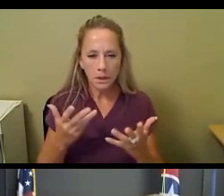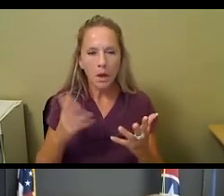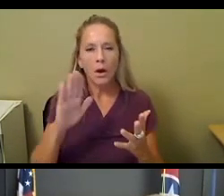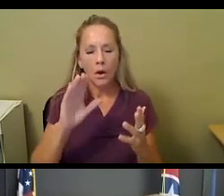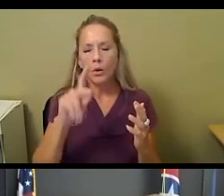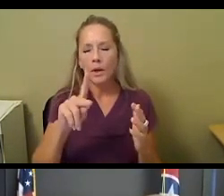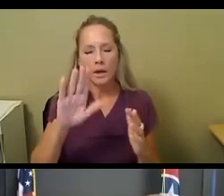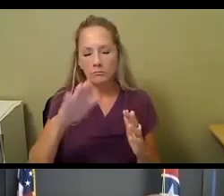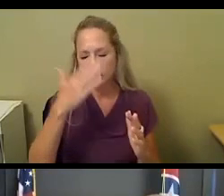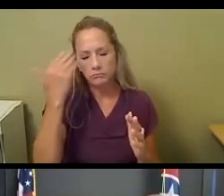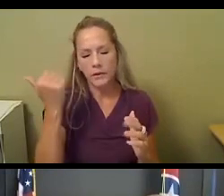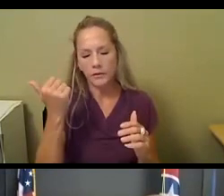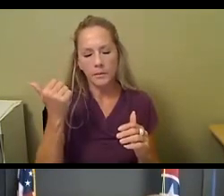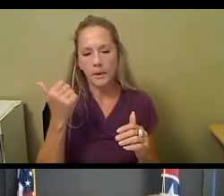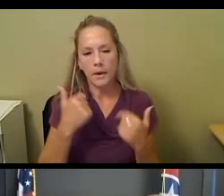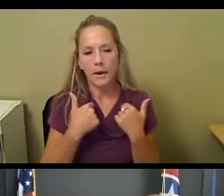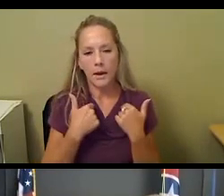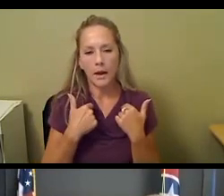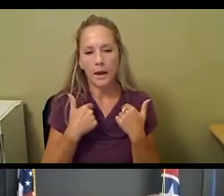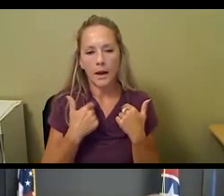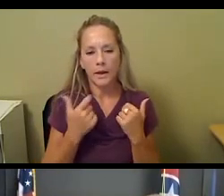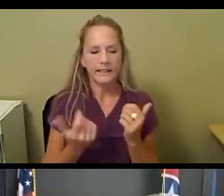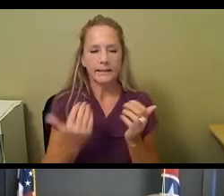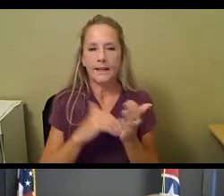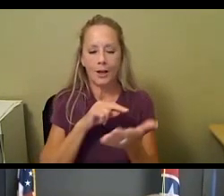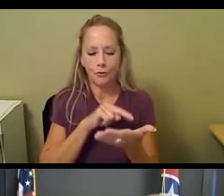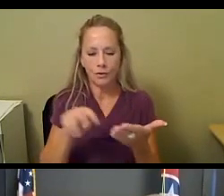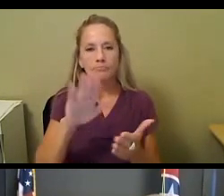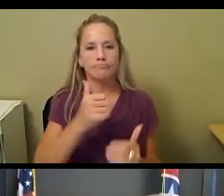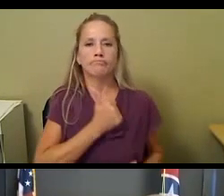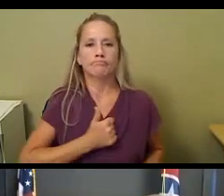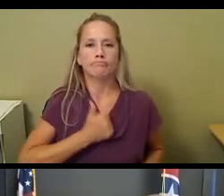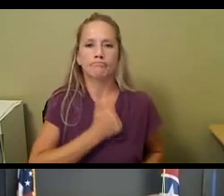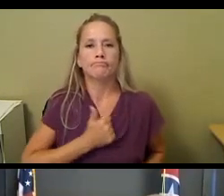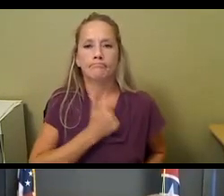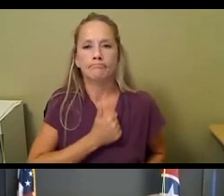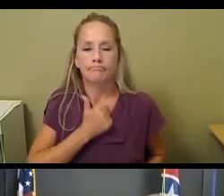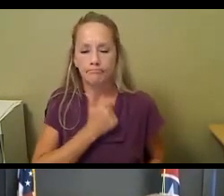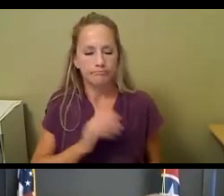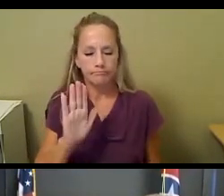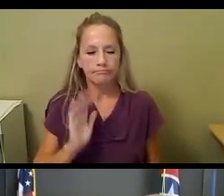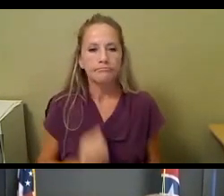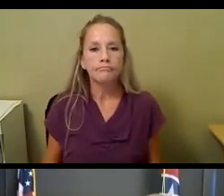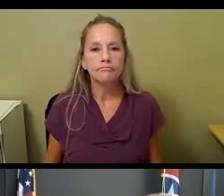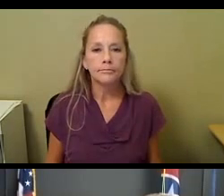Okay, never mind. I just needed to read it again. I apologize. And